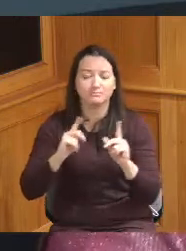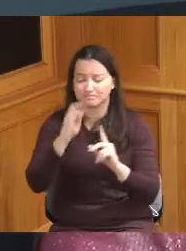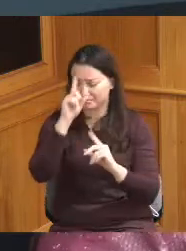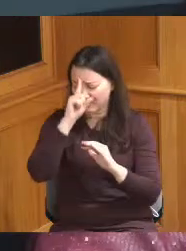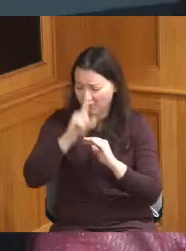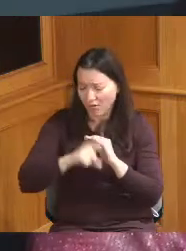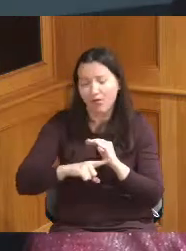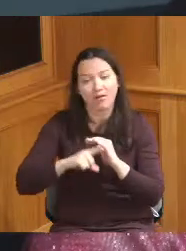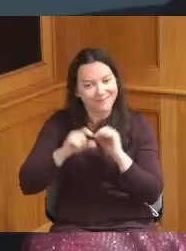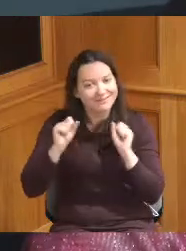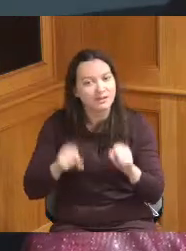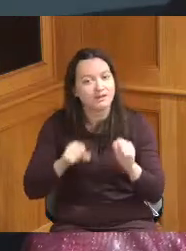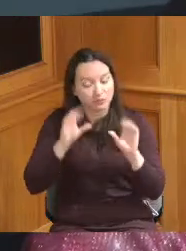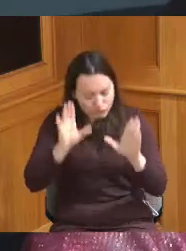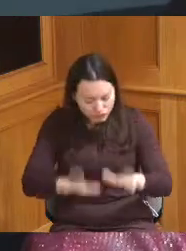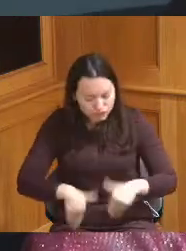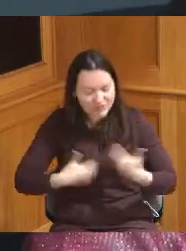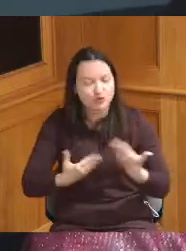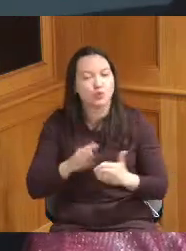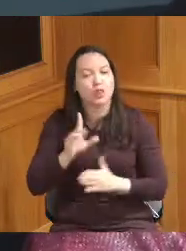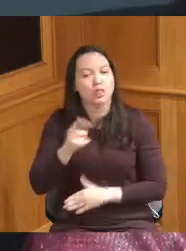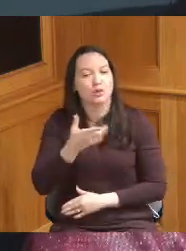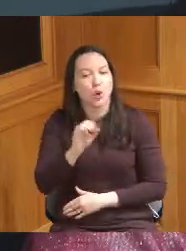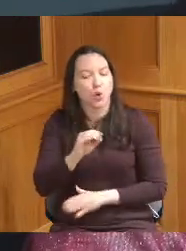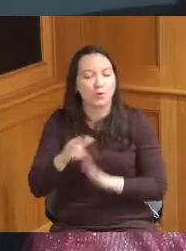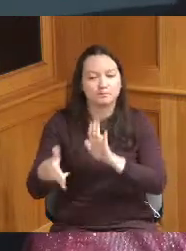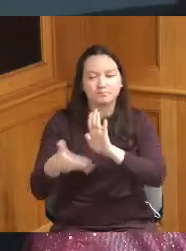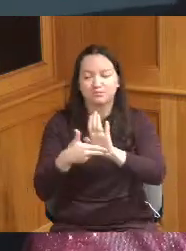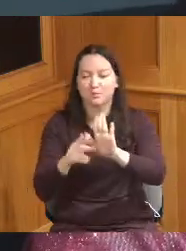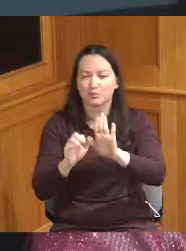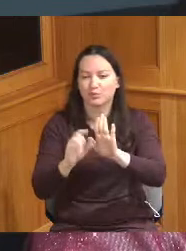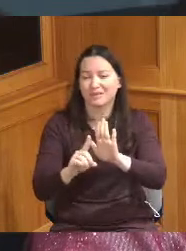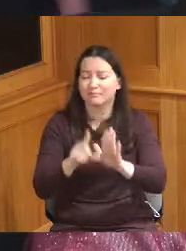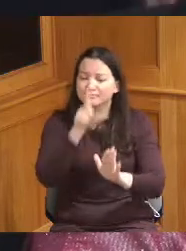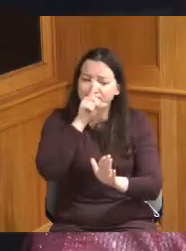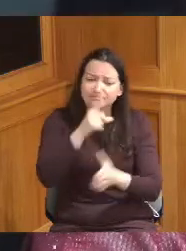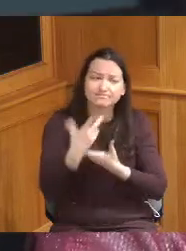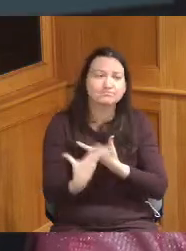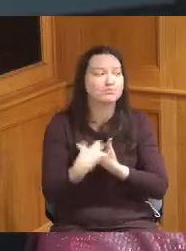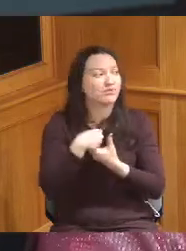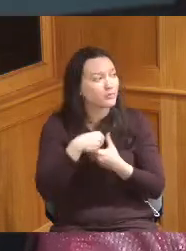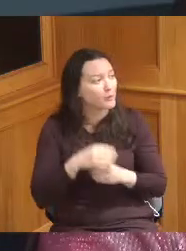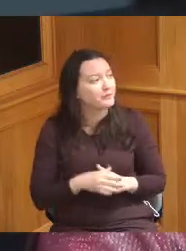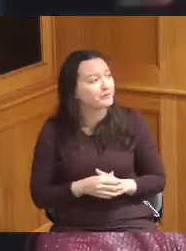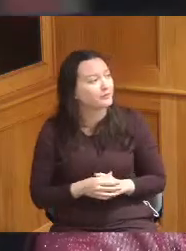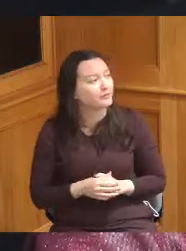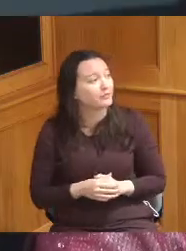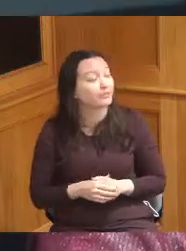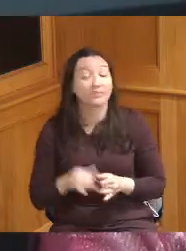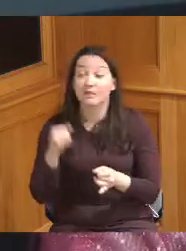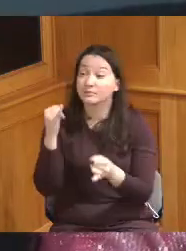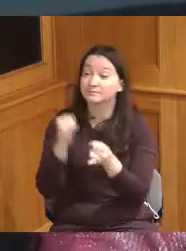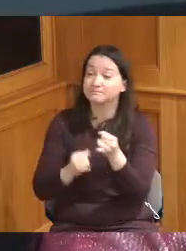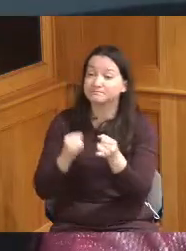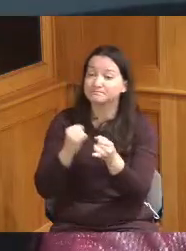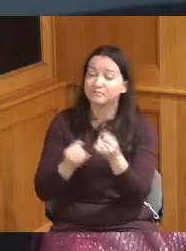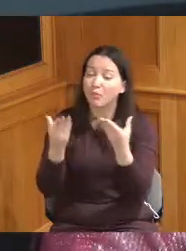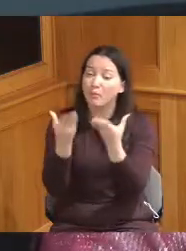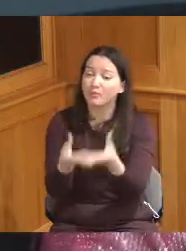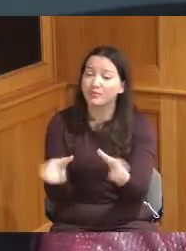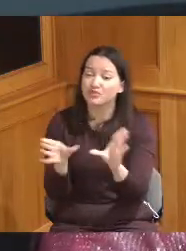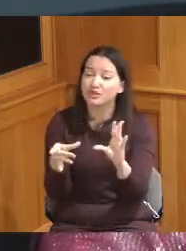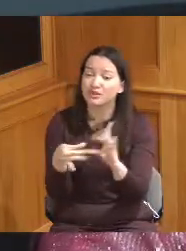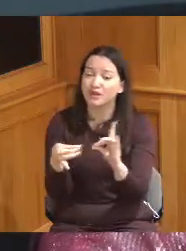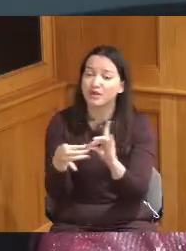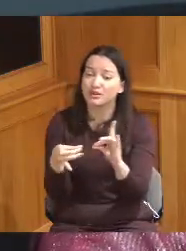about having to do that rebranding. So I appreciate being involved in that. Lastly, I just wanted to make a general